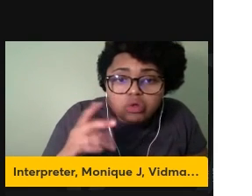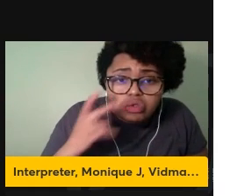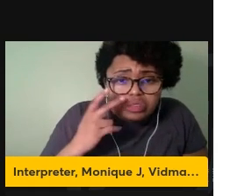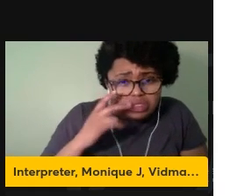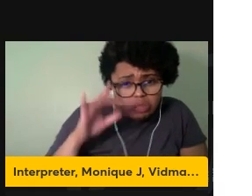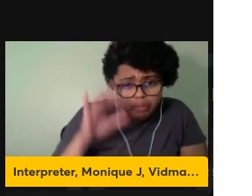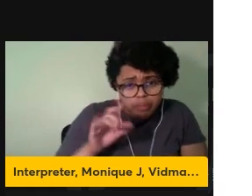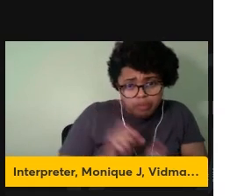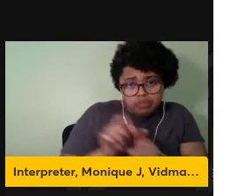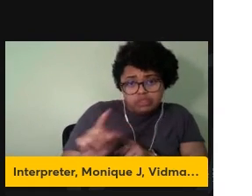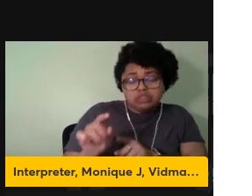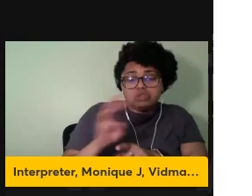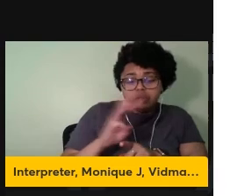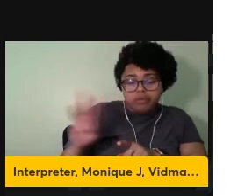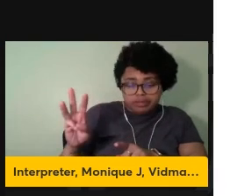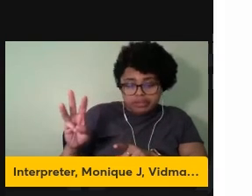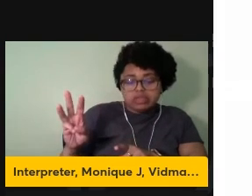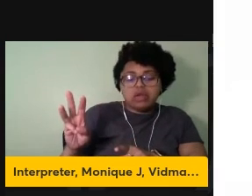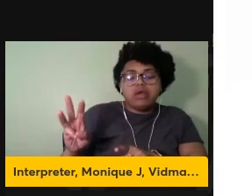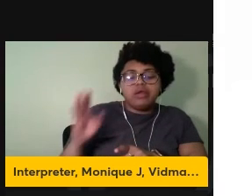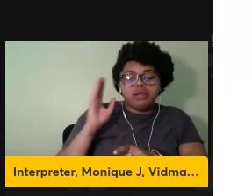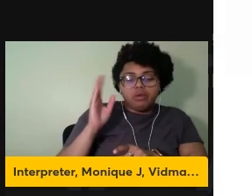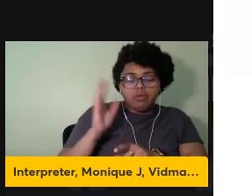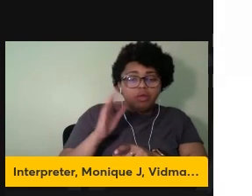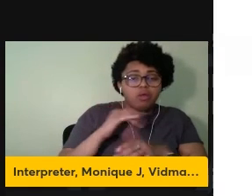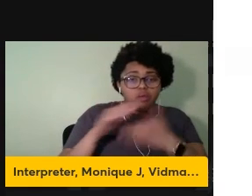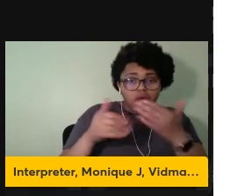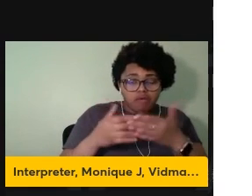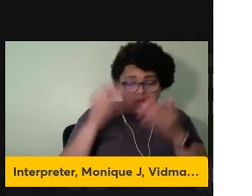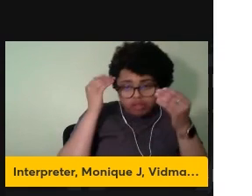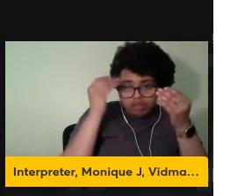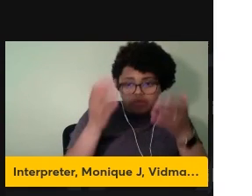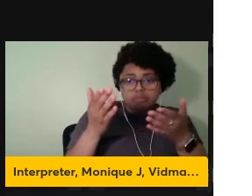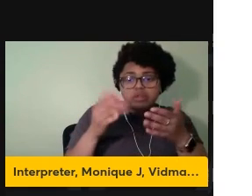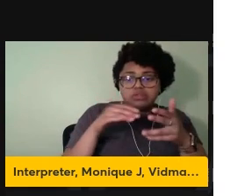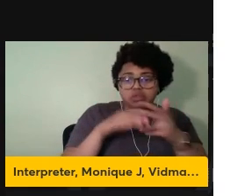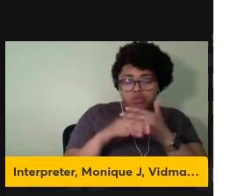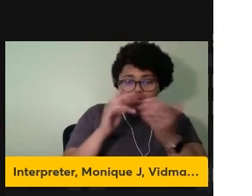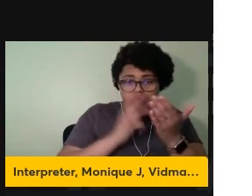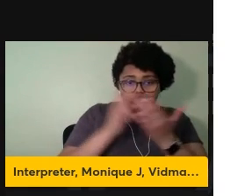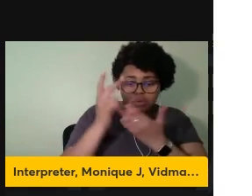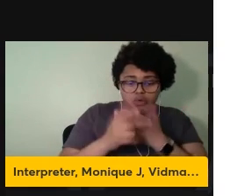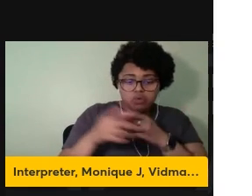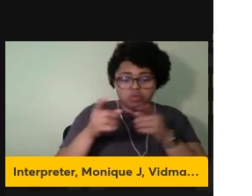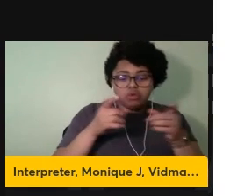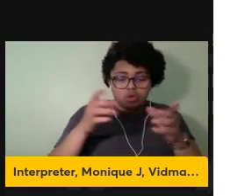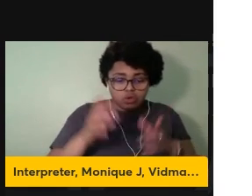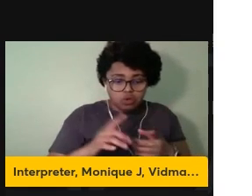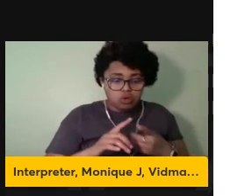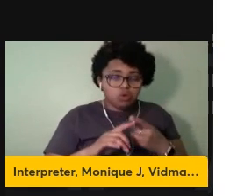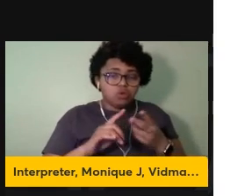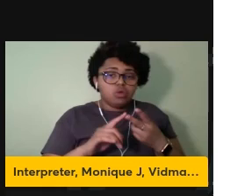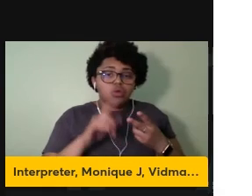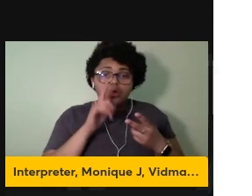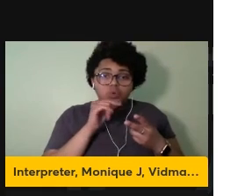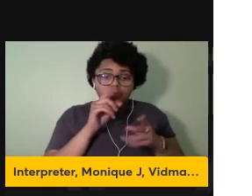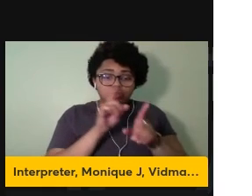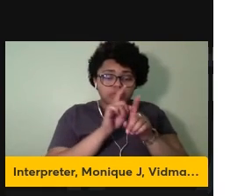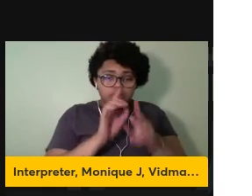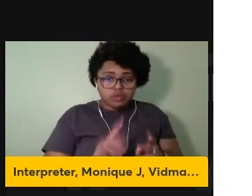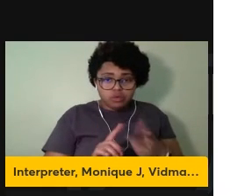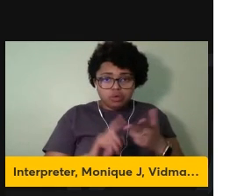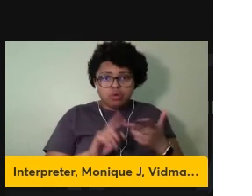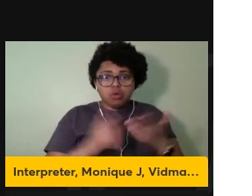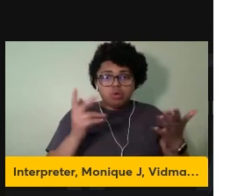Idaho RU site. And it will have all the information, who the program director is, who are the mentors, what projects they have.